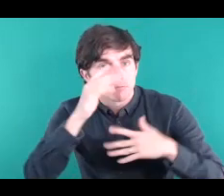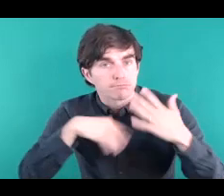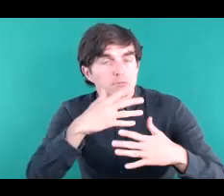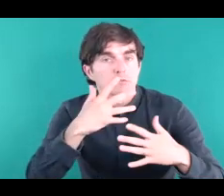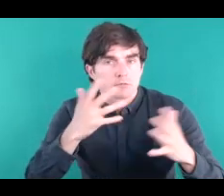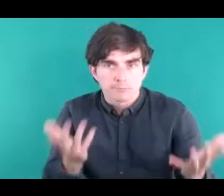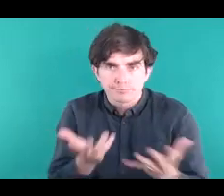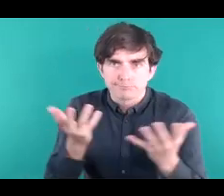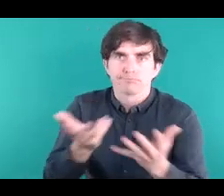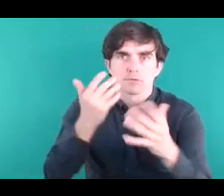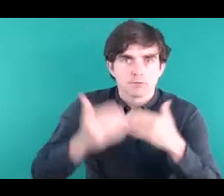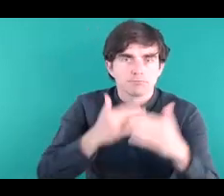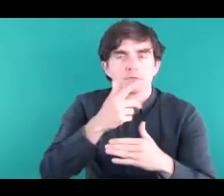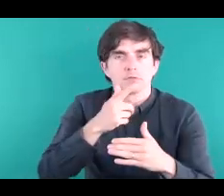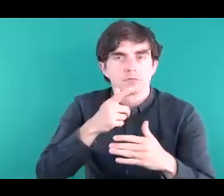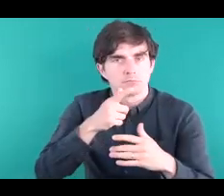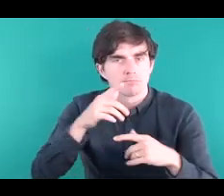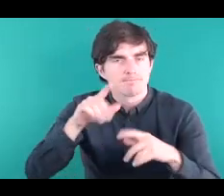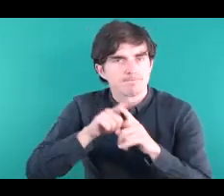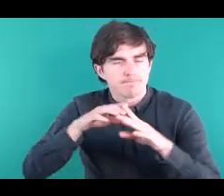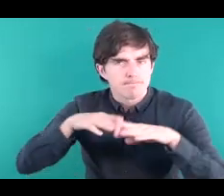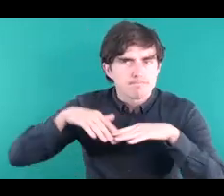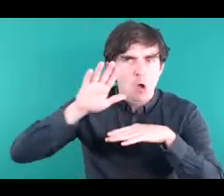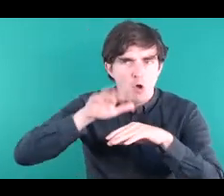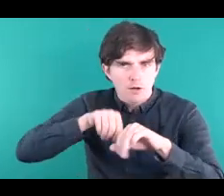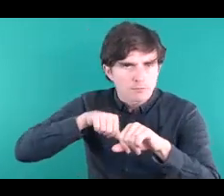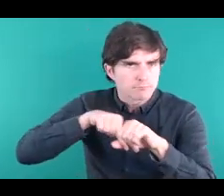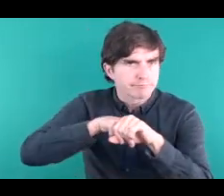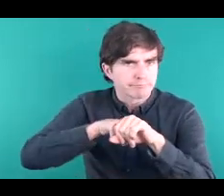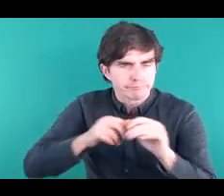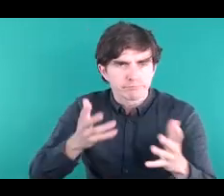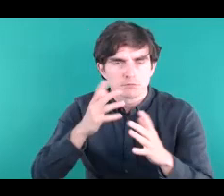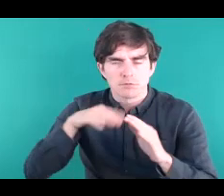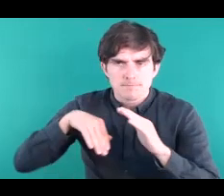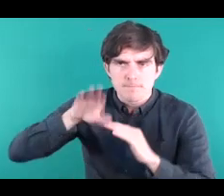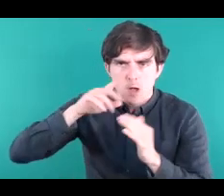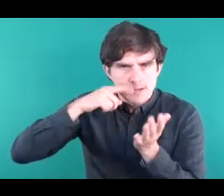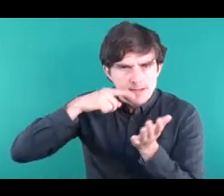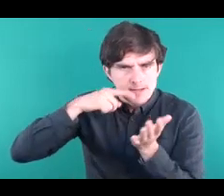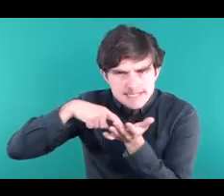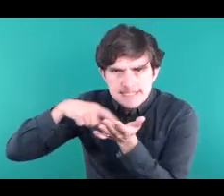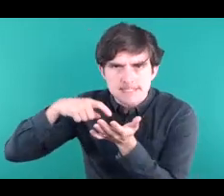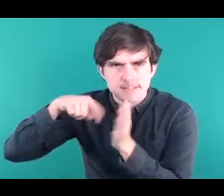like technical assistance to government on some of these issues like